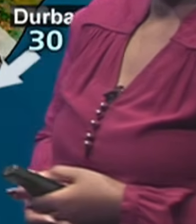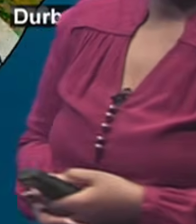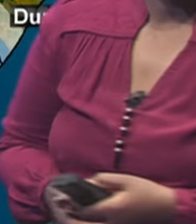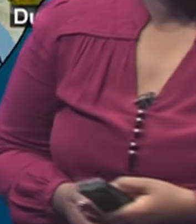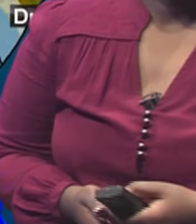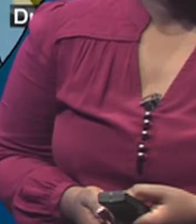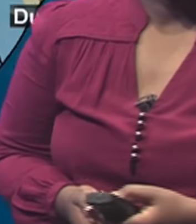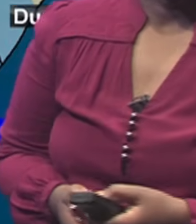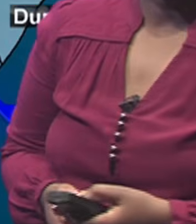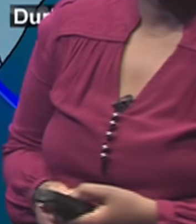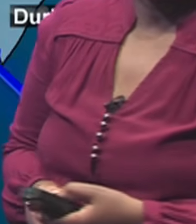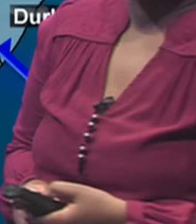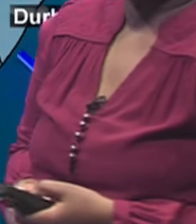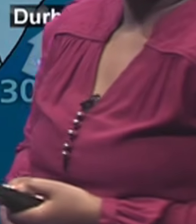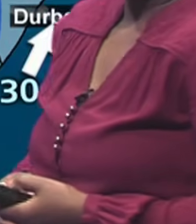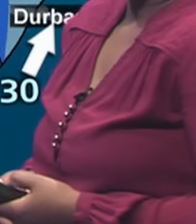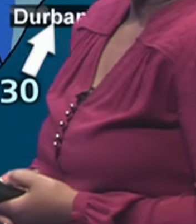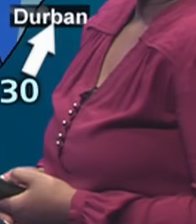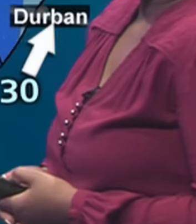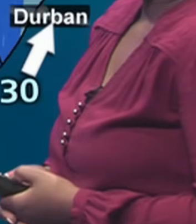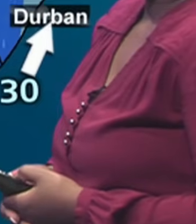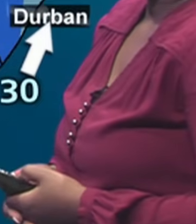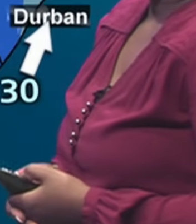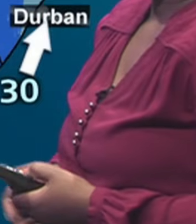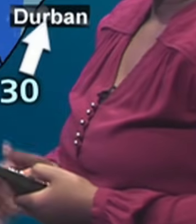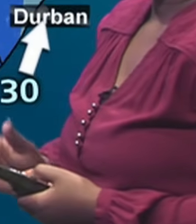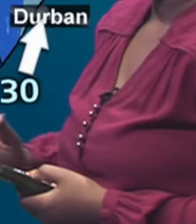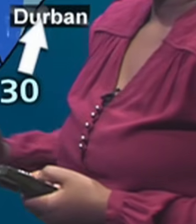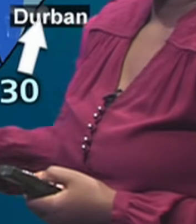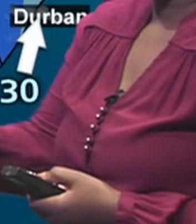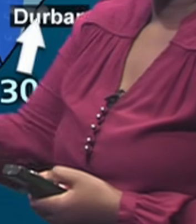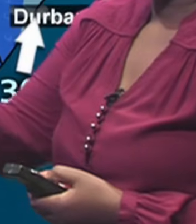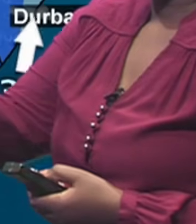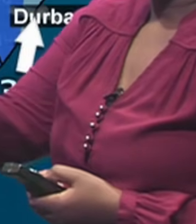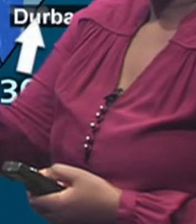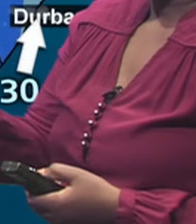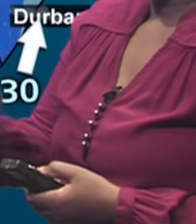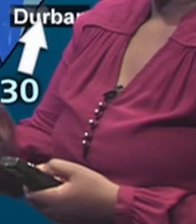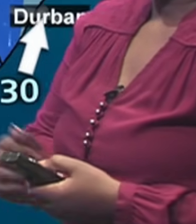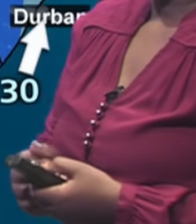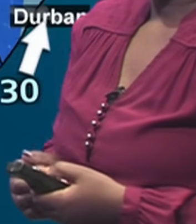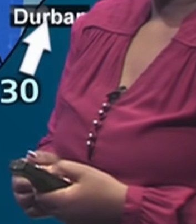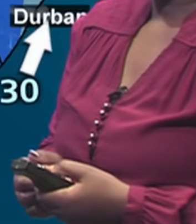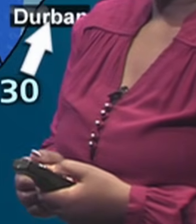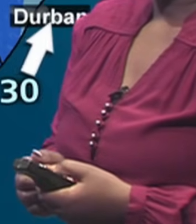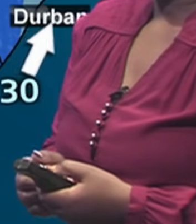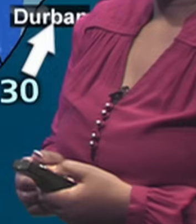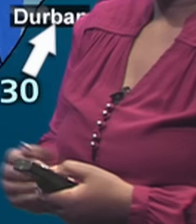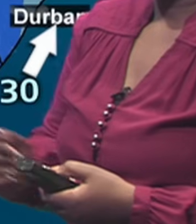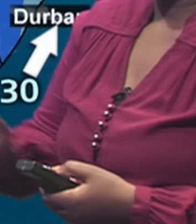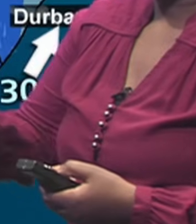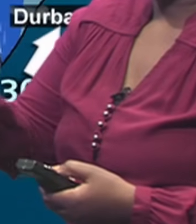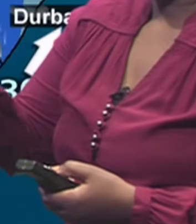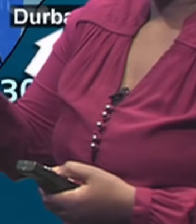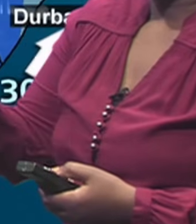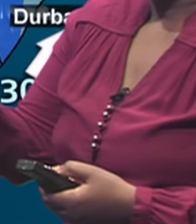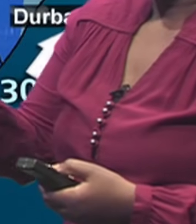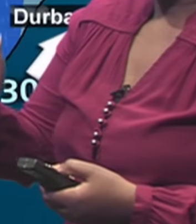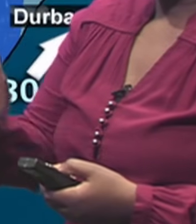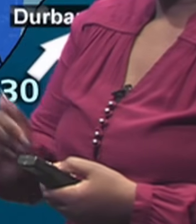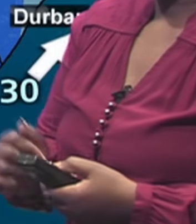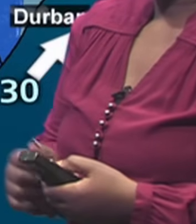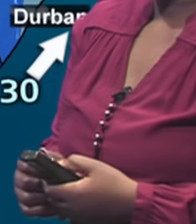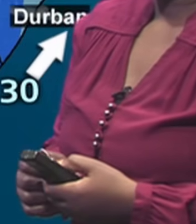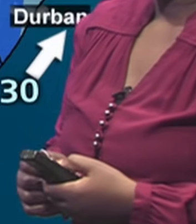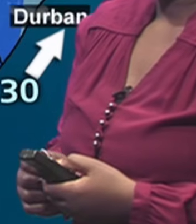kwa province ya ka kwa Eastern Cape re lebella motsatsing la ka moso teng dipula tse di a tsolela ka diperesente di le 16 mme ka kwa Lesotho